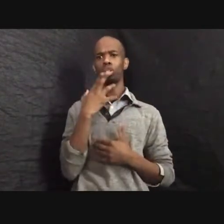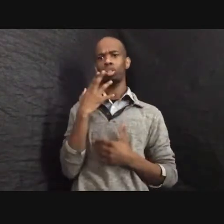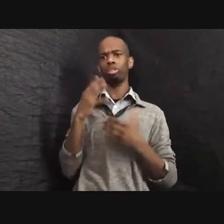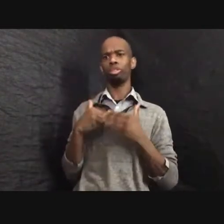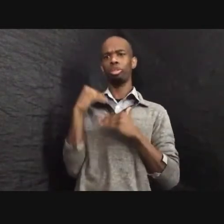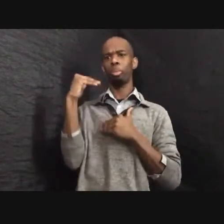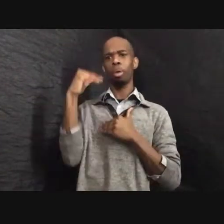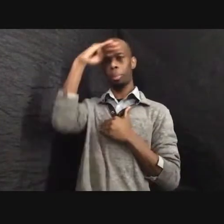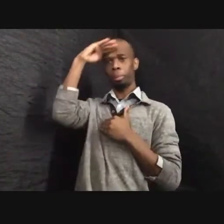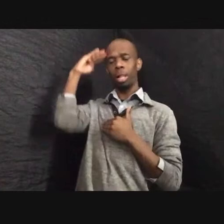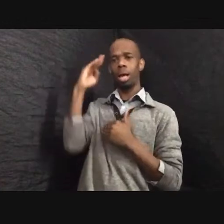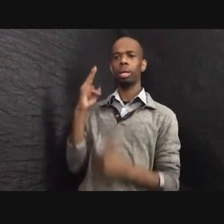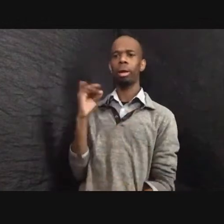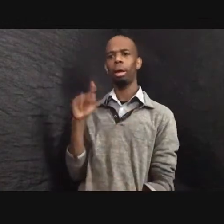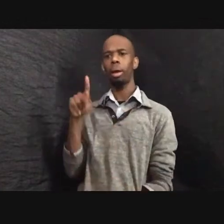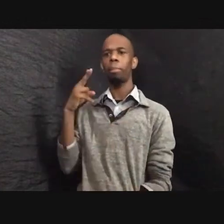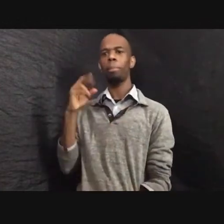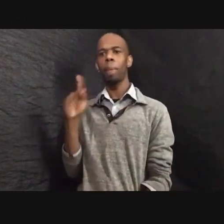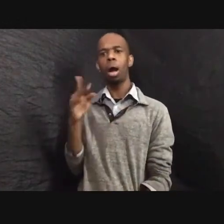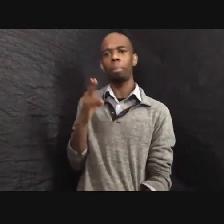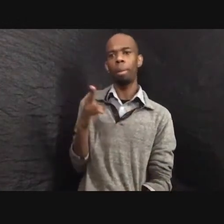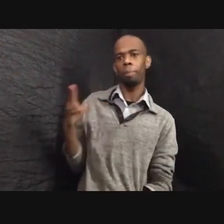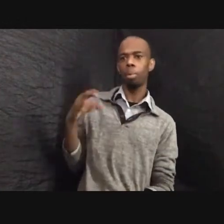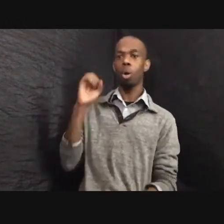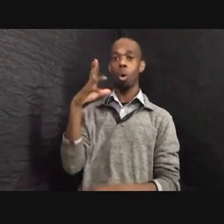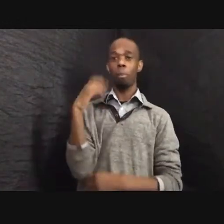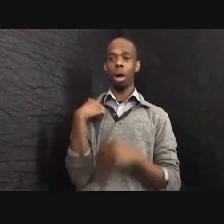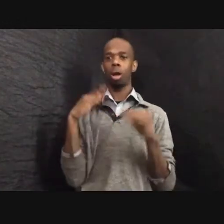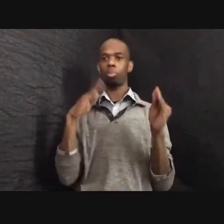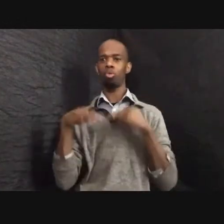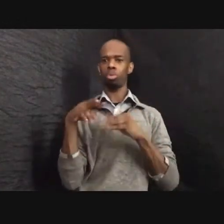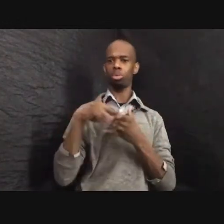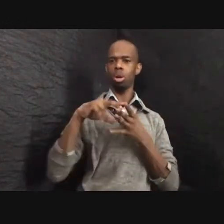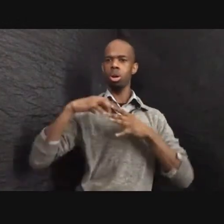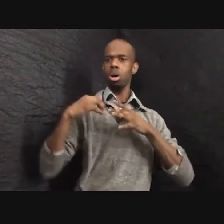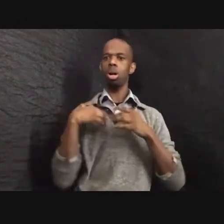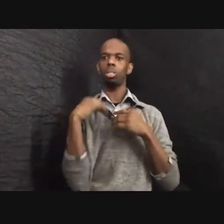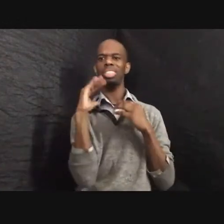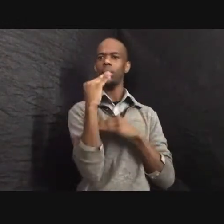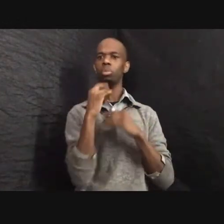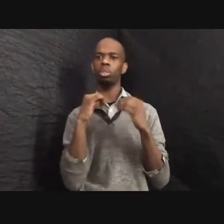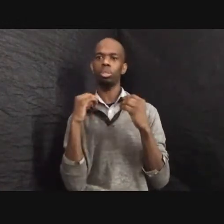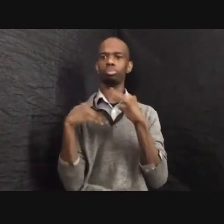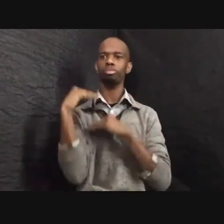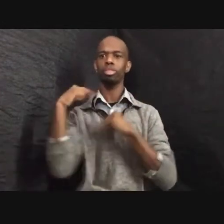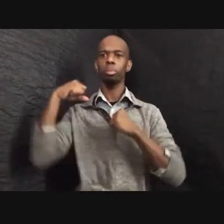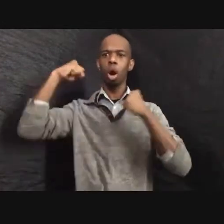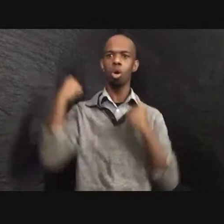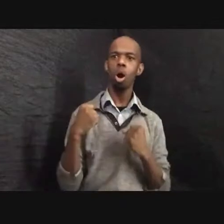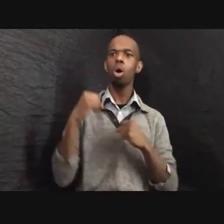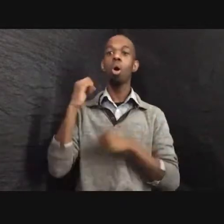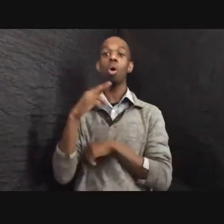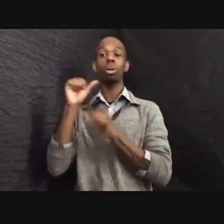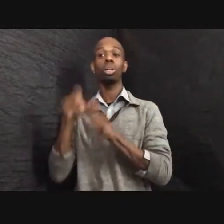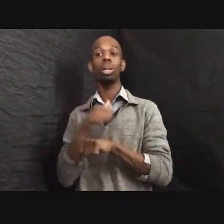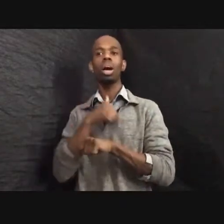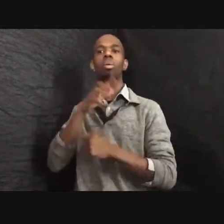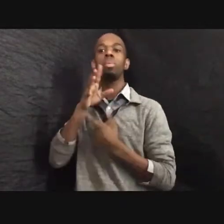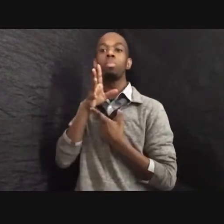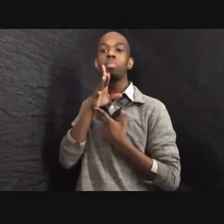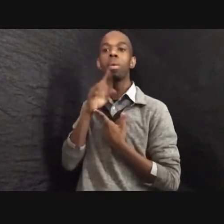movement's too sharp. Can you dumb your stuff down a little bit, because you're not matching the white boys around you, pretty